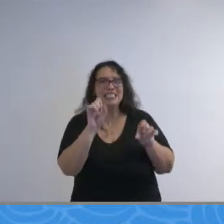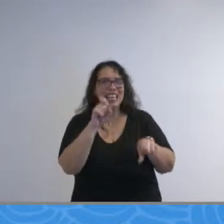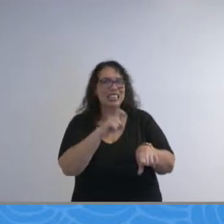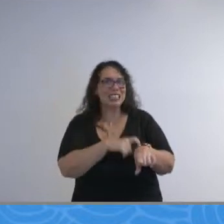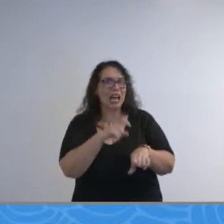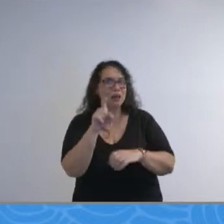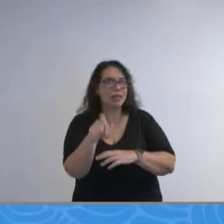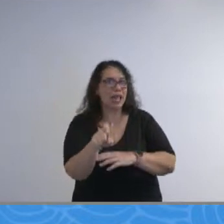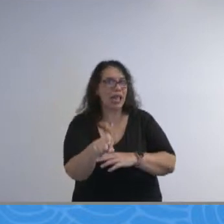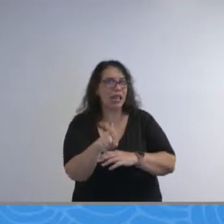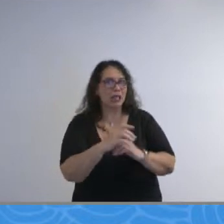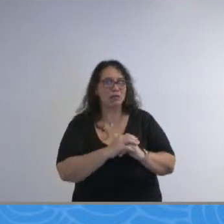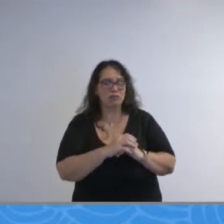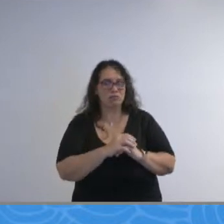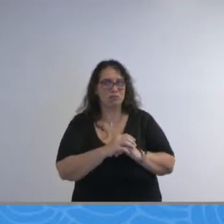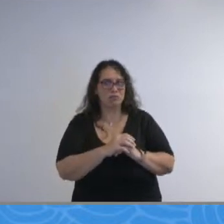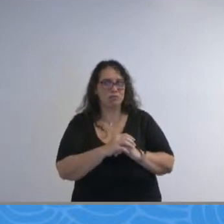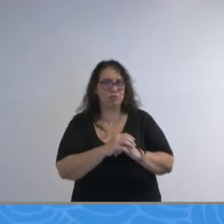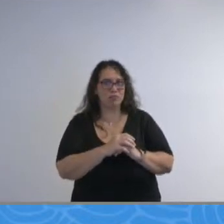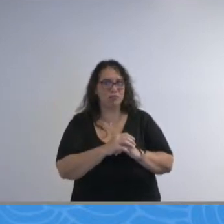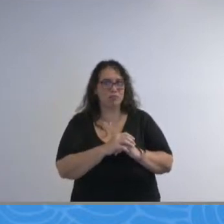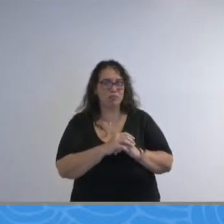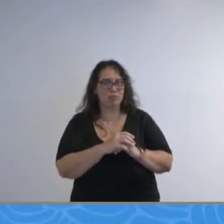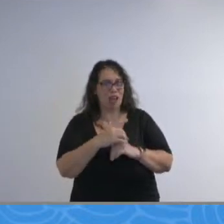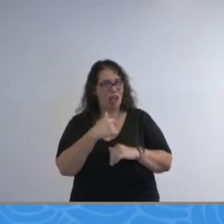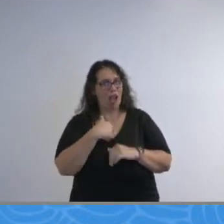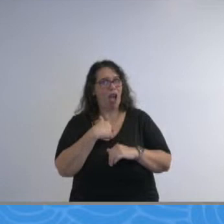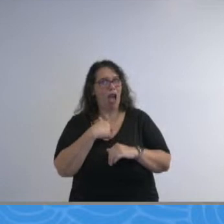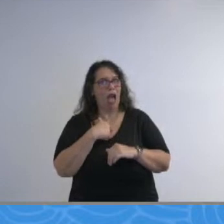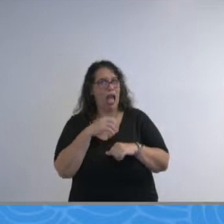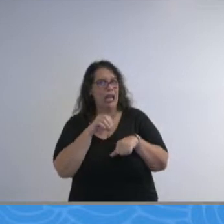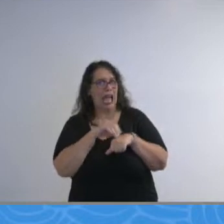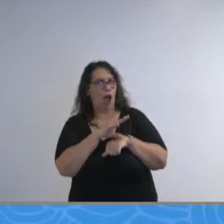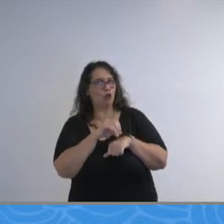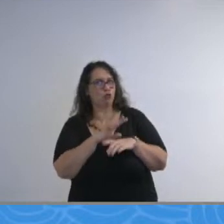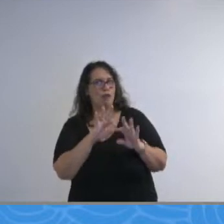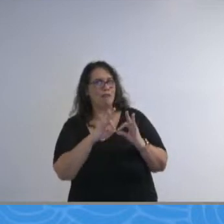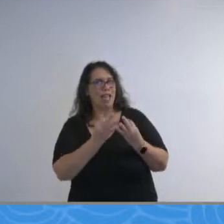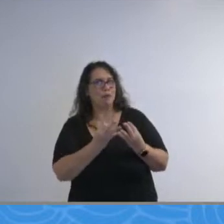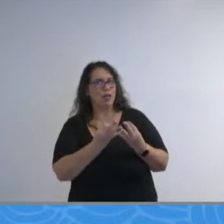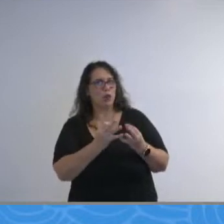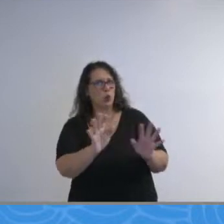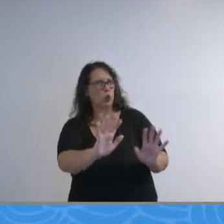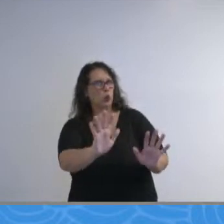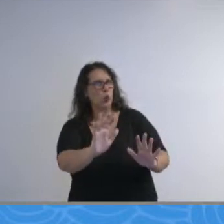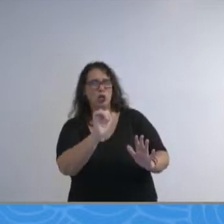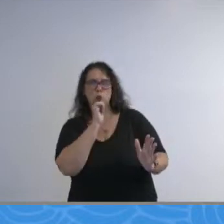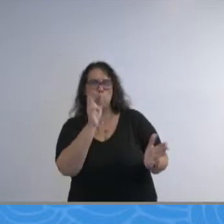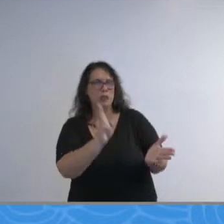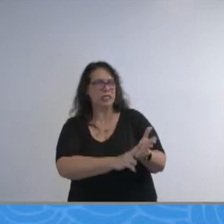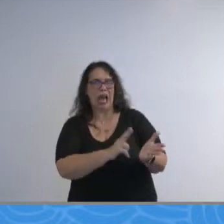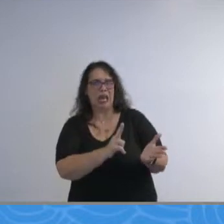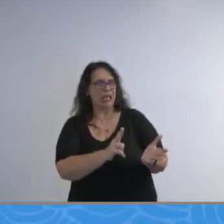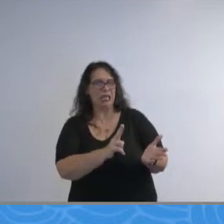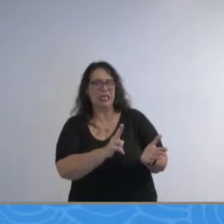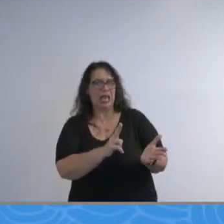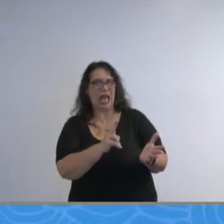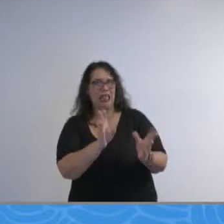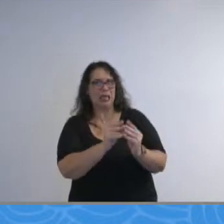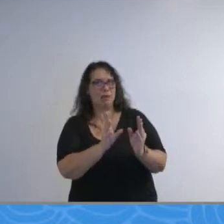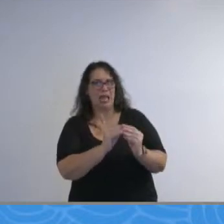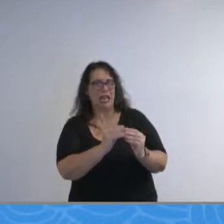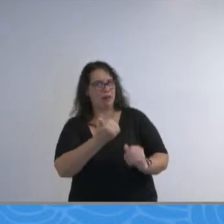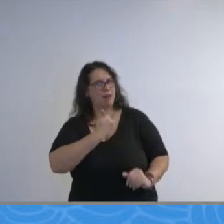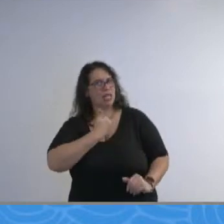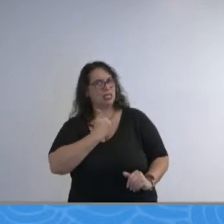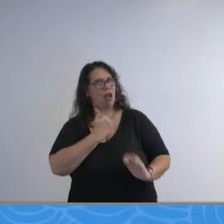I never counsel a family to sign the IEP at the meeting itself. I would not do that. As the lawyer, I need time to